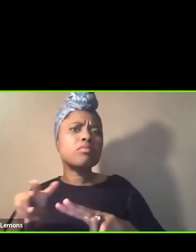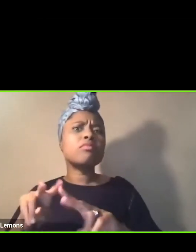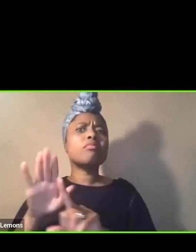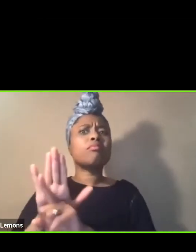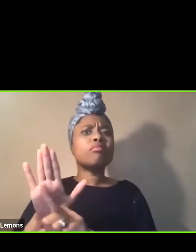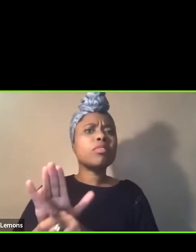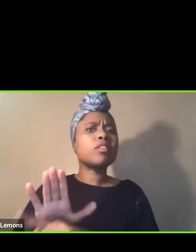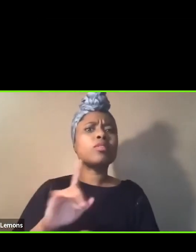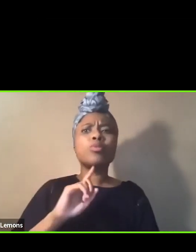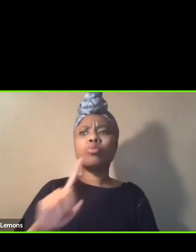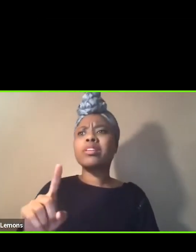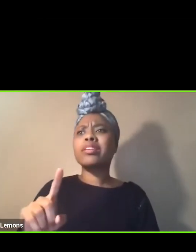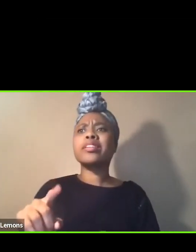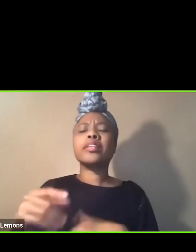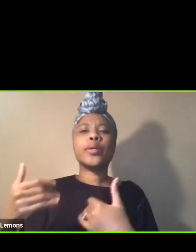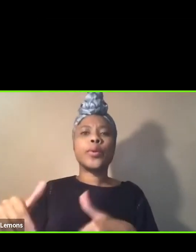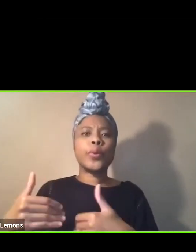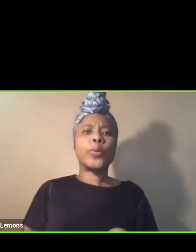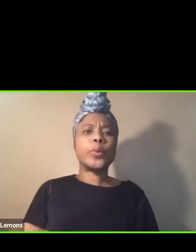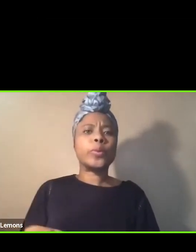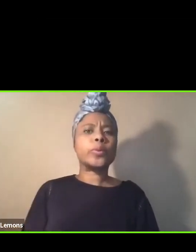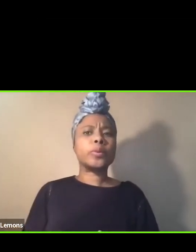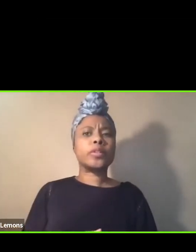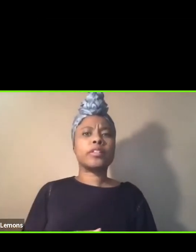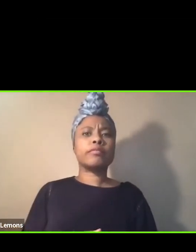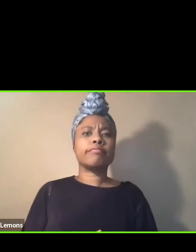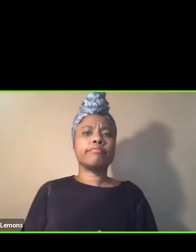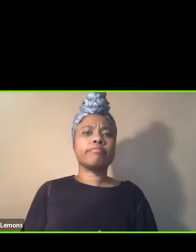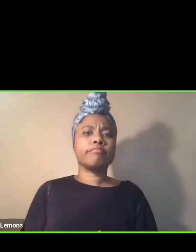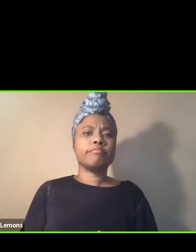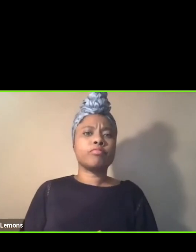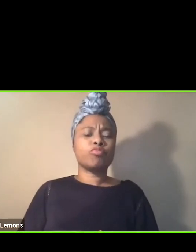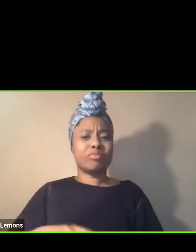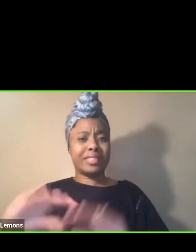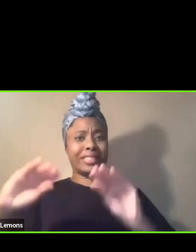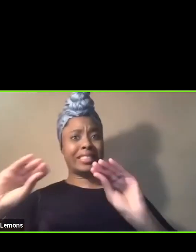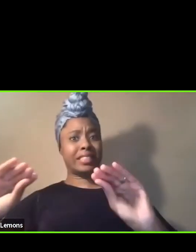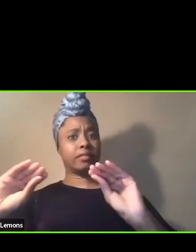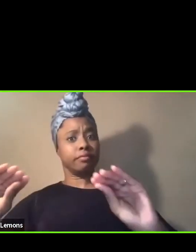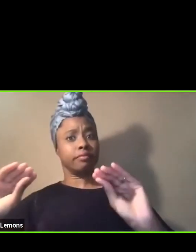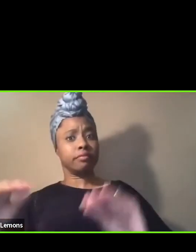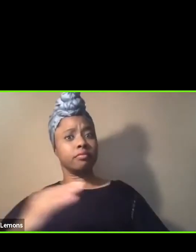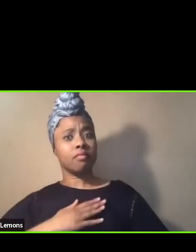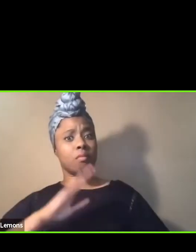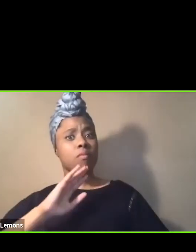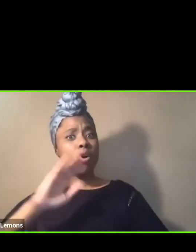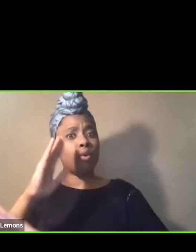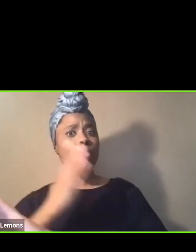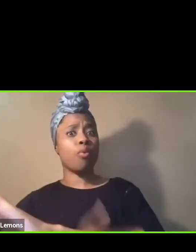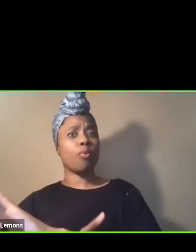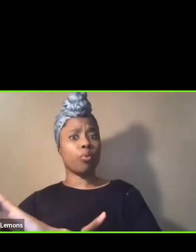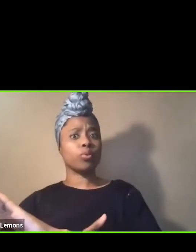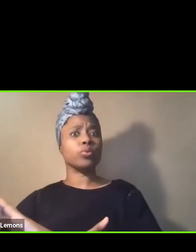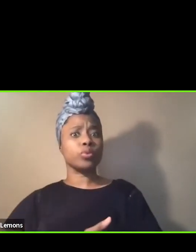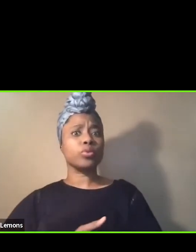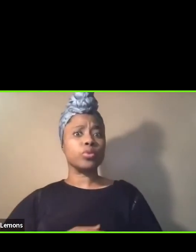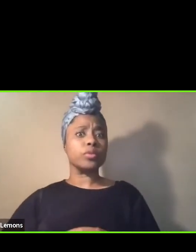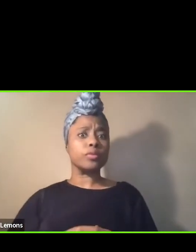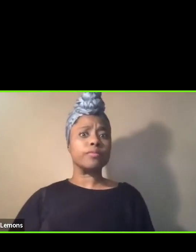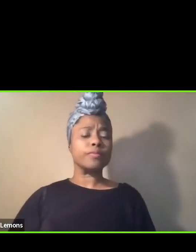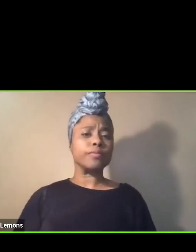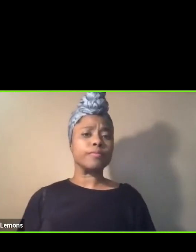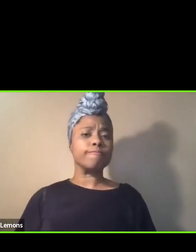can seamlessly instill in my child the way in which she